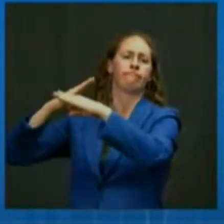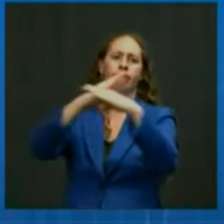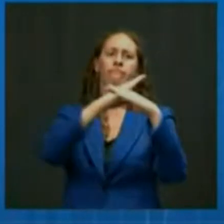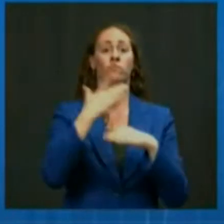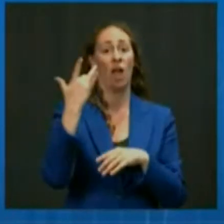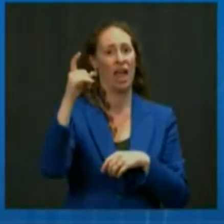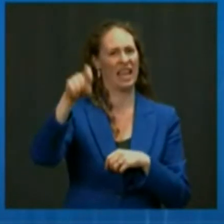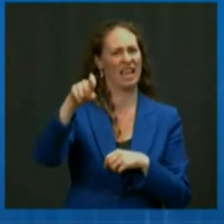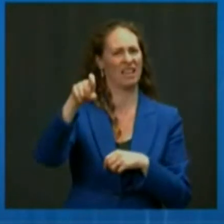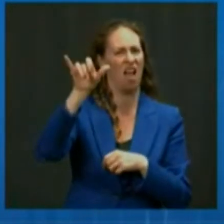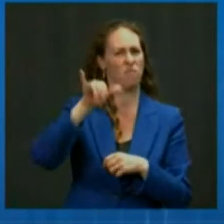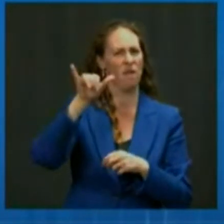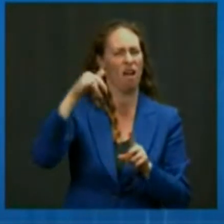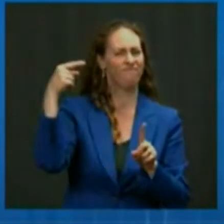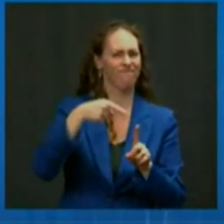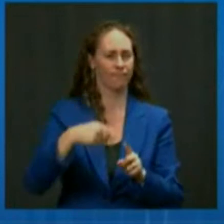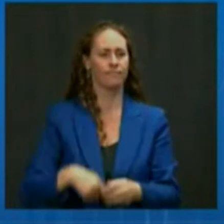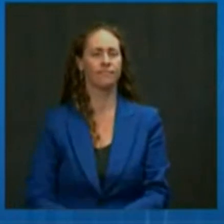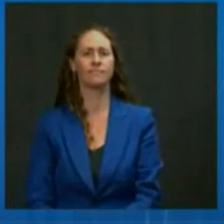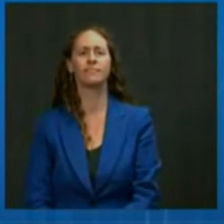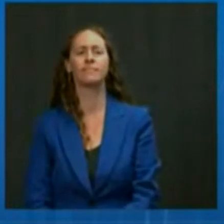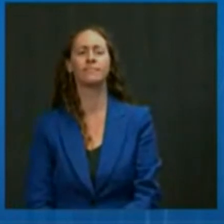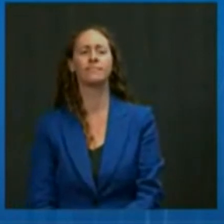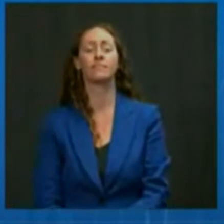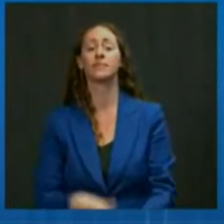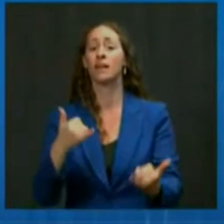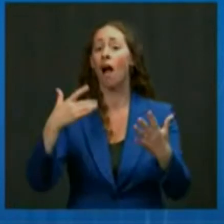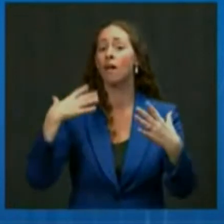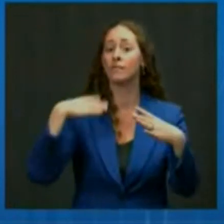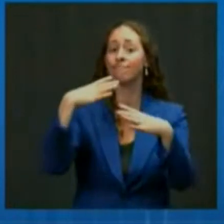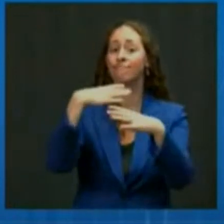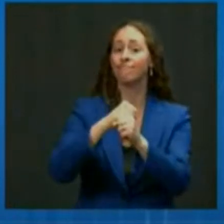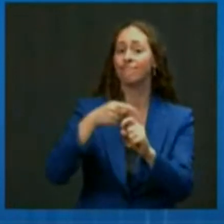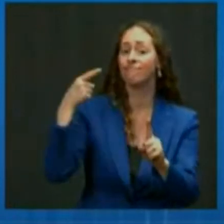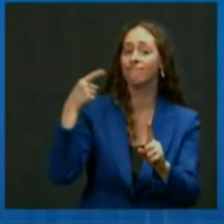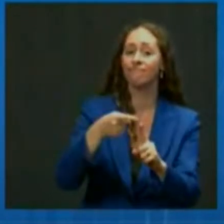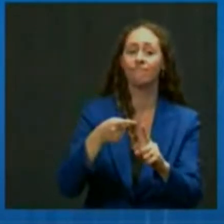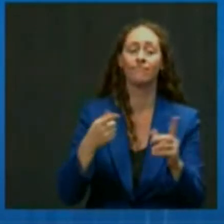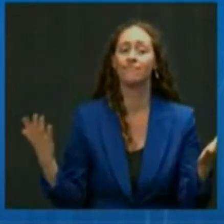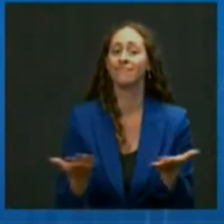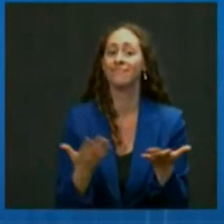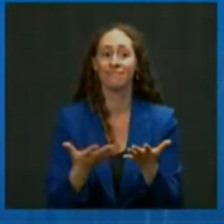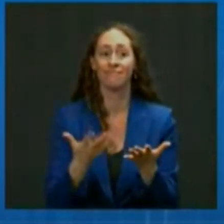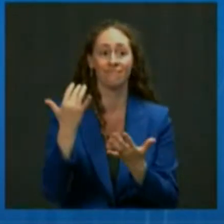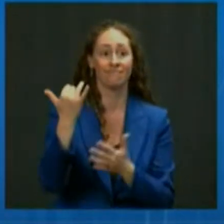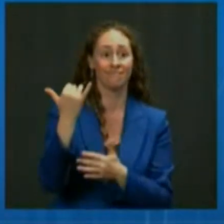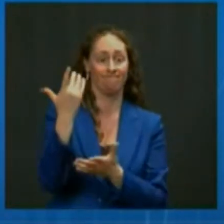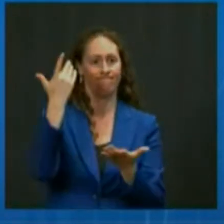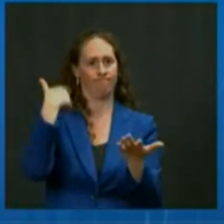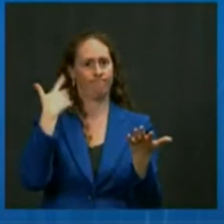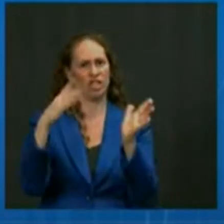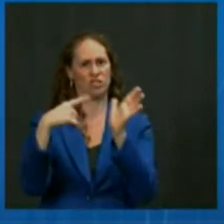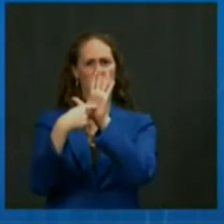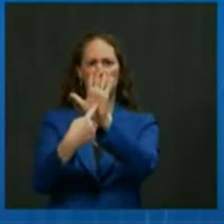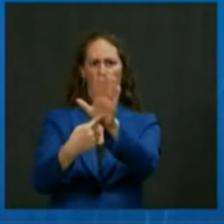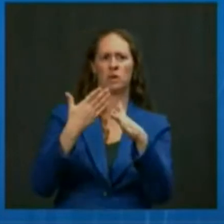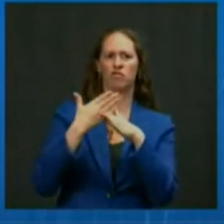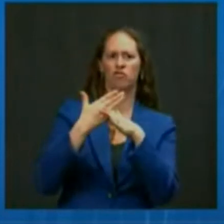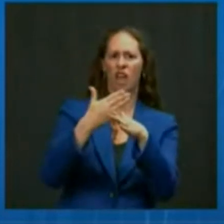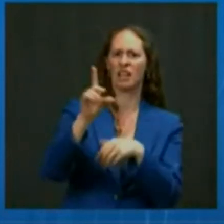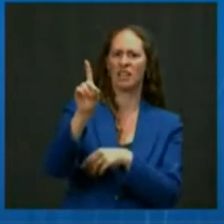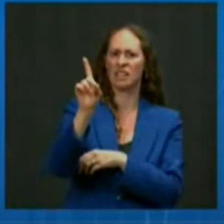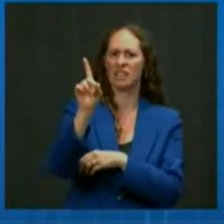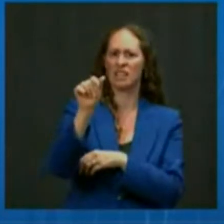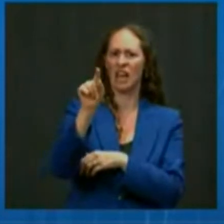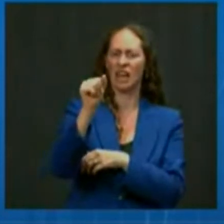slide. And so in summary, the current immunological data that indicate that antibody levels decline